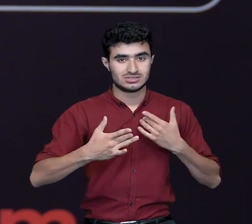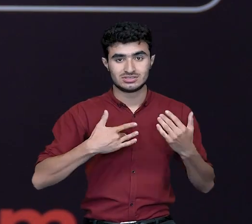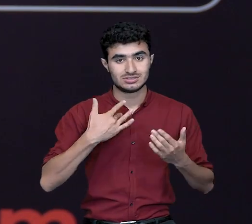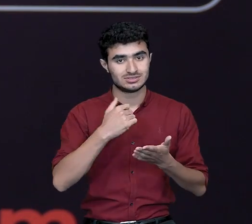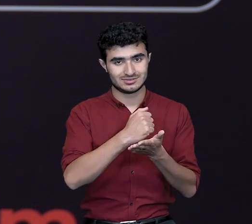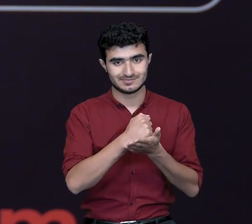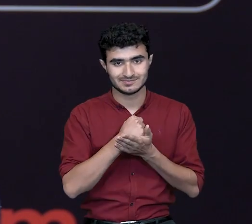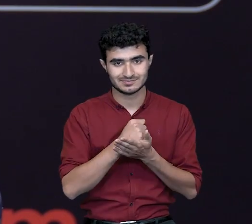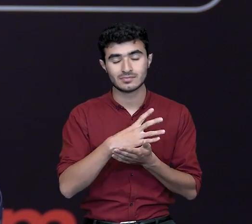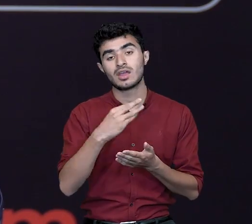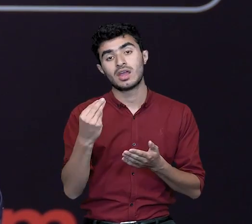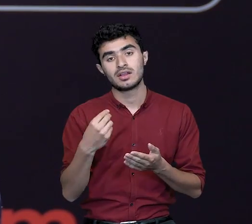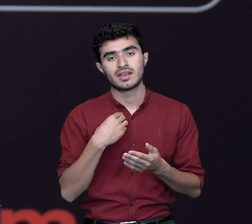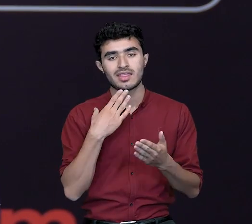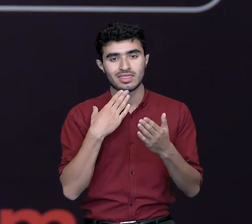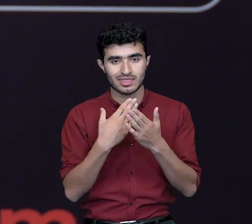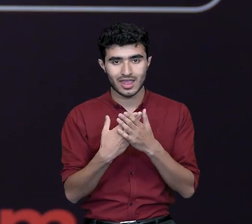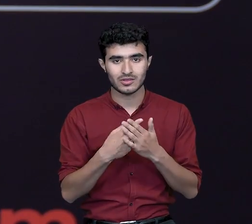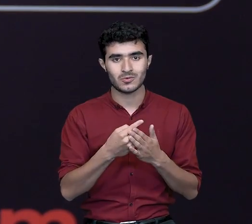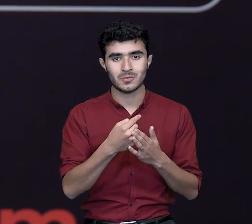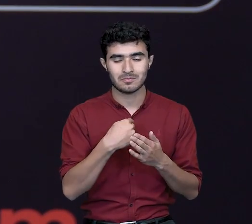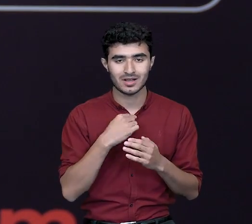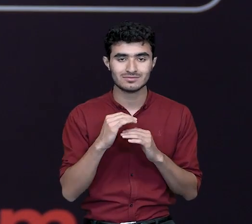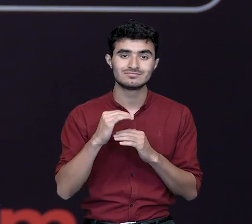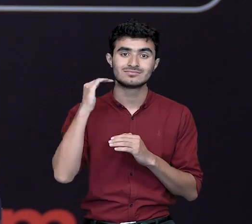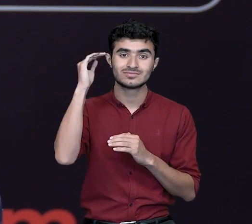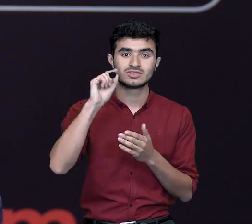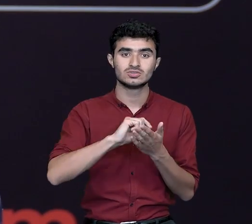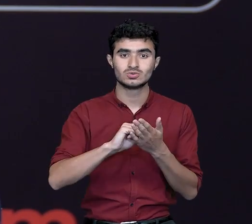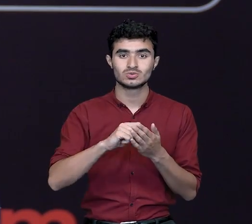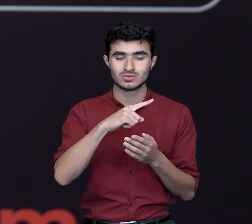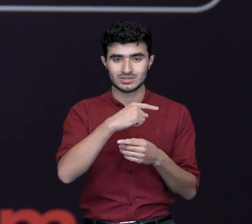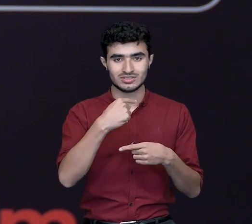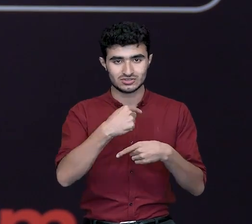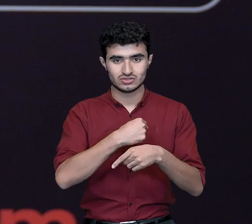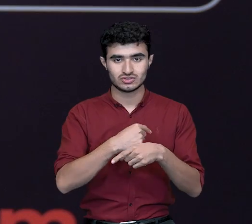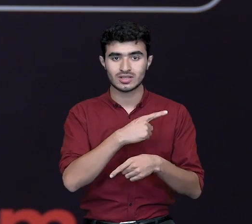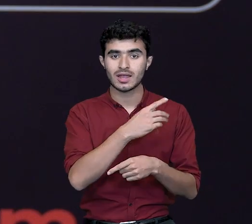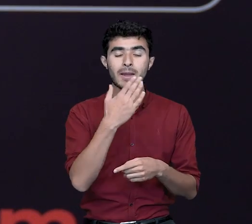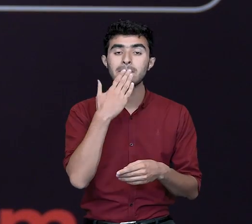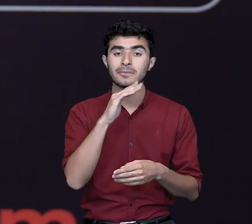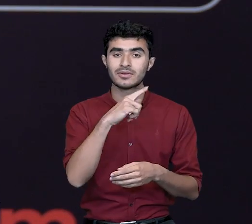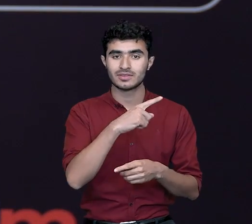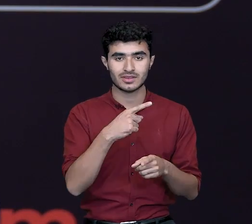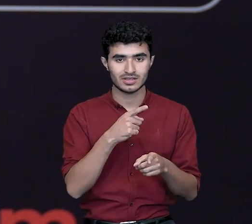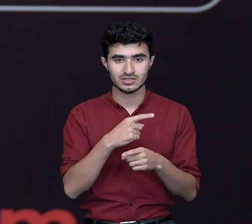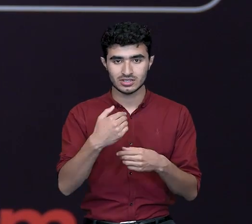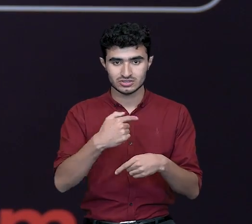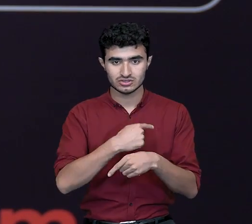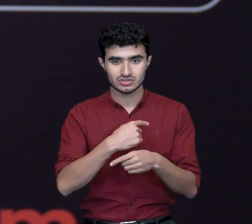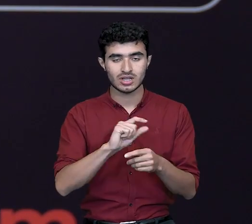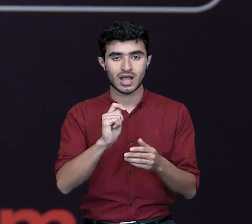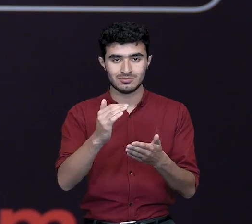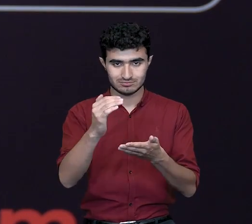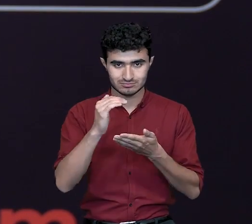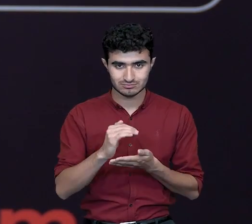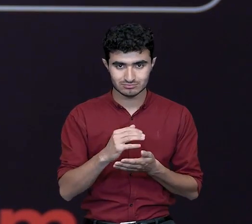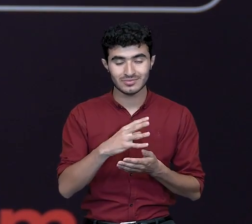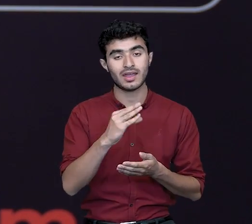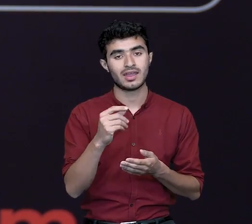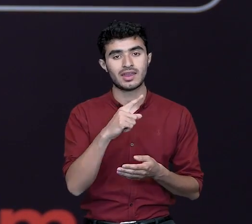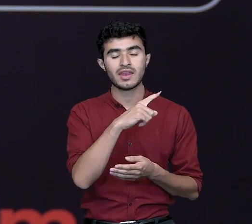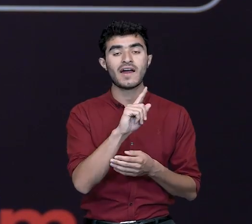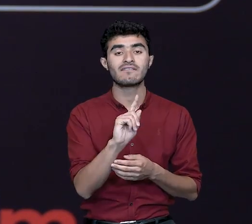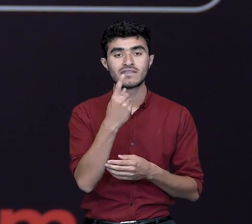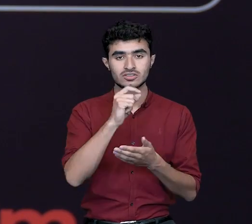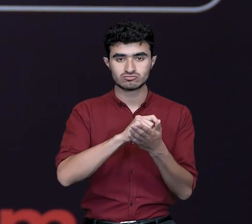way through. I would also like to say thank you to my Alger school teachers, as they were the ones who gave us the projects,